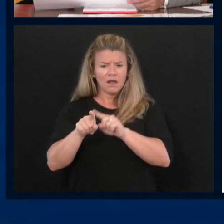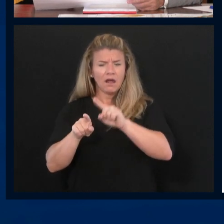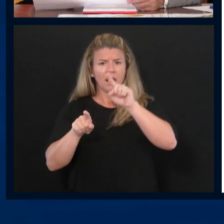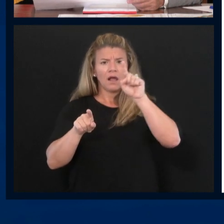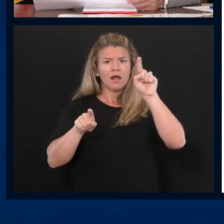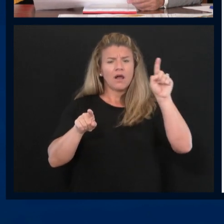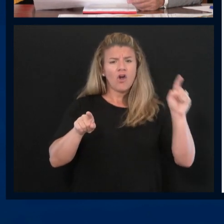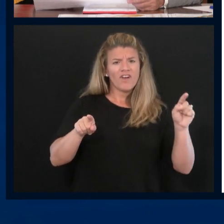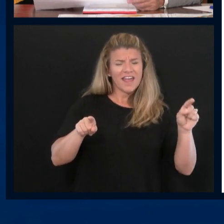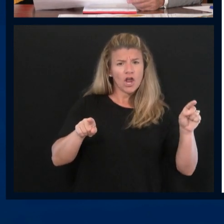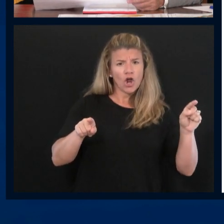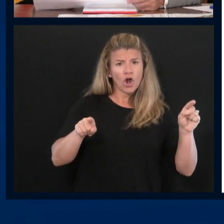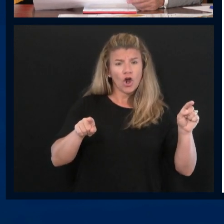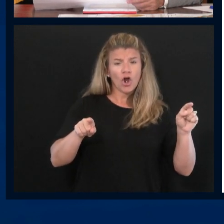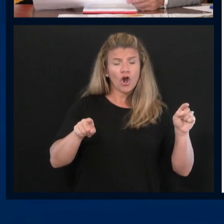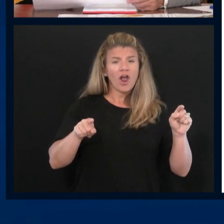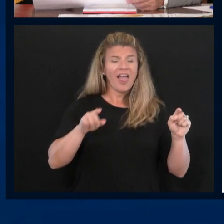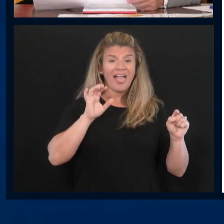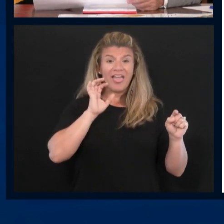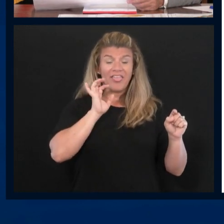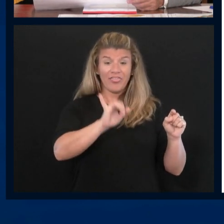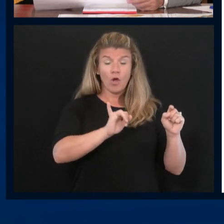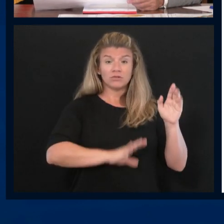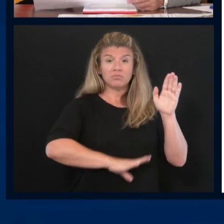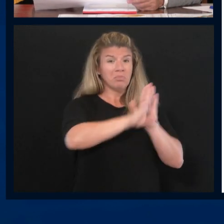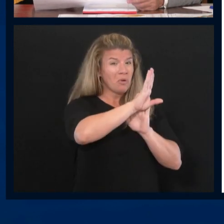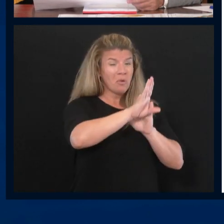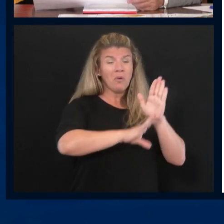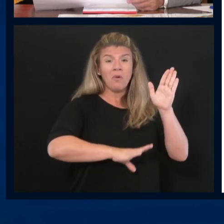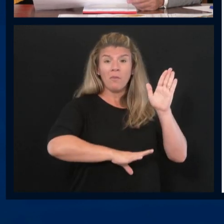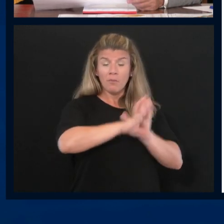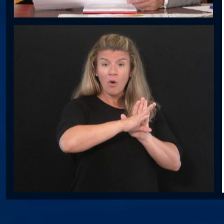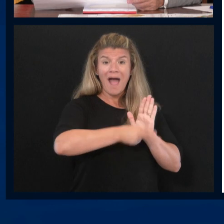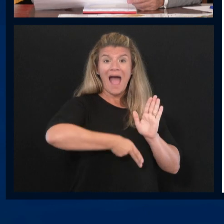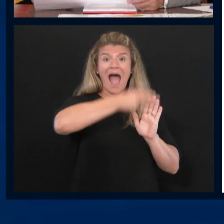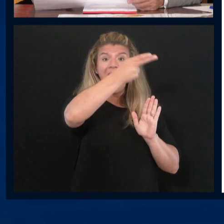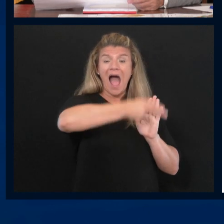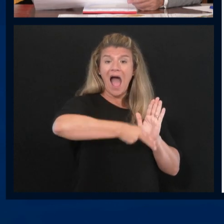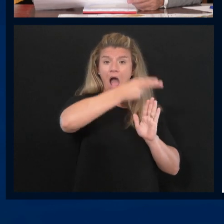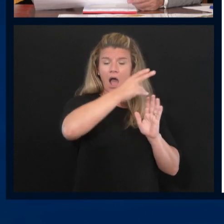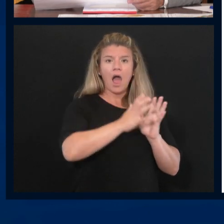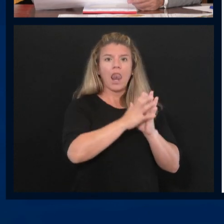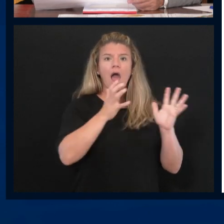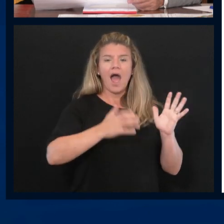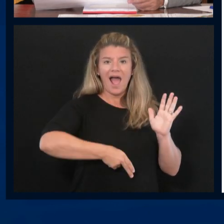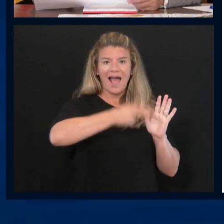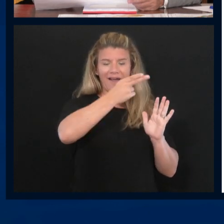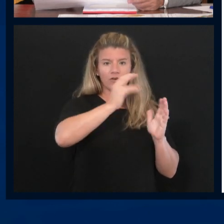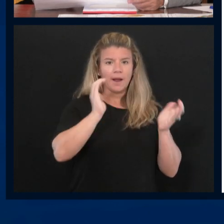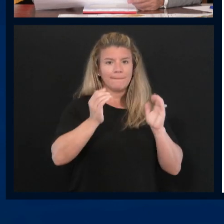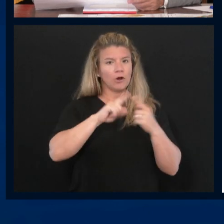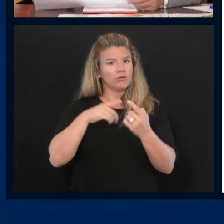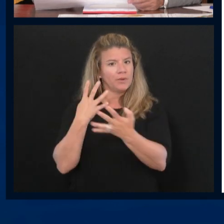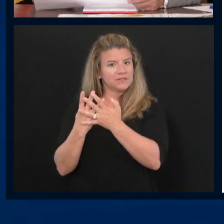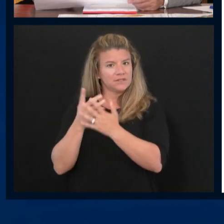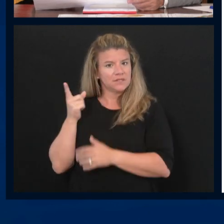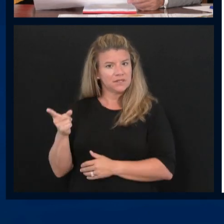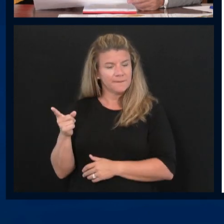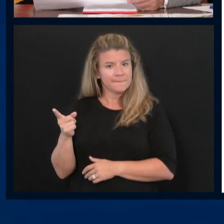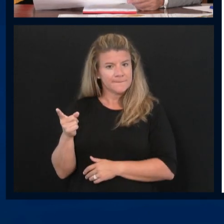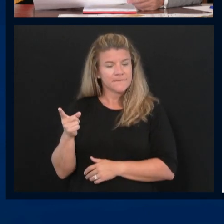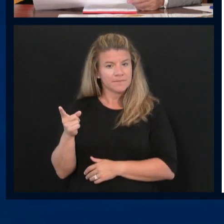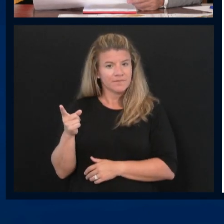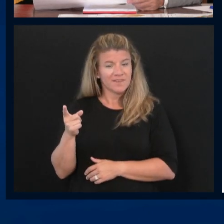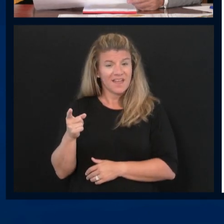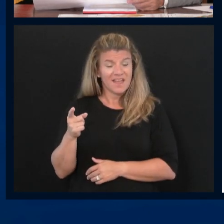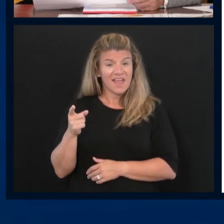side. These spikes were shooting sky high, much higher than Huttonsville. And this